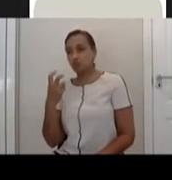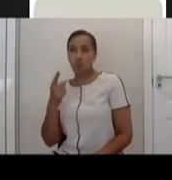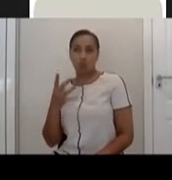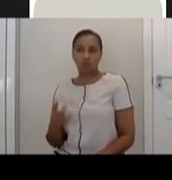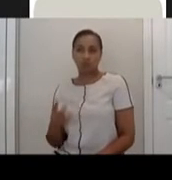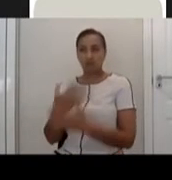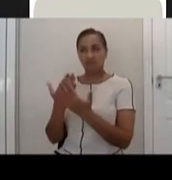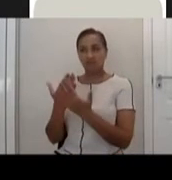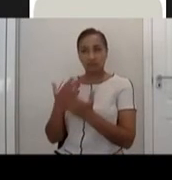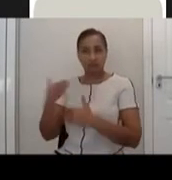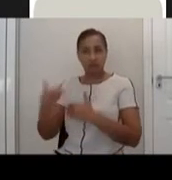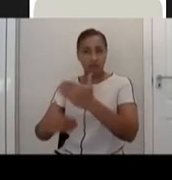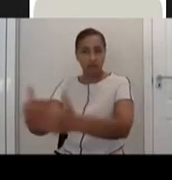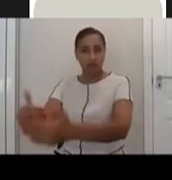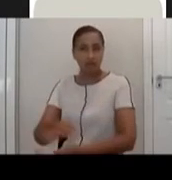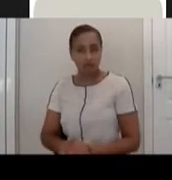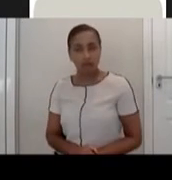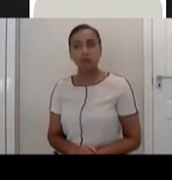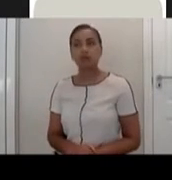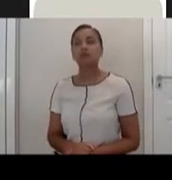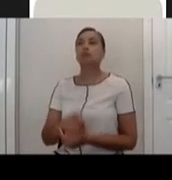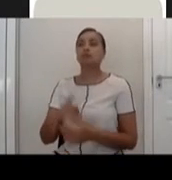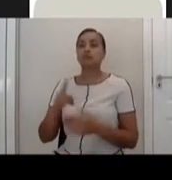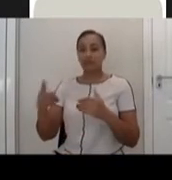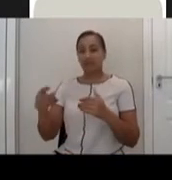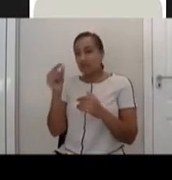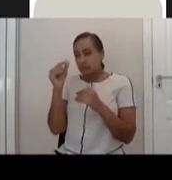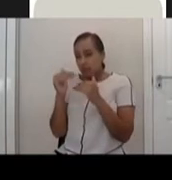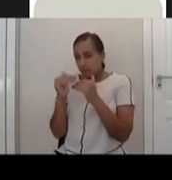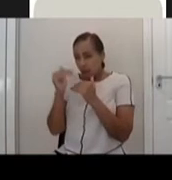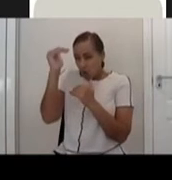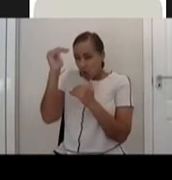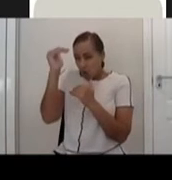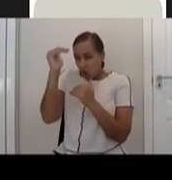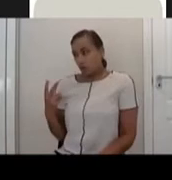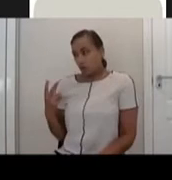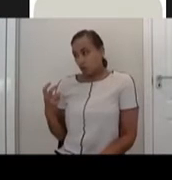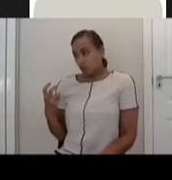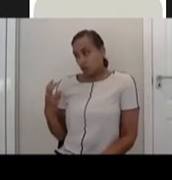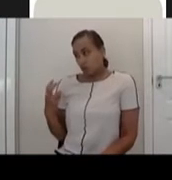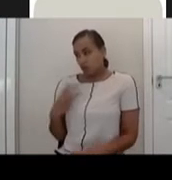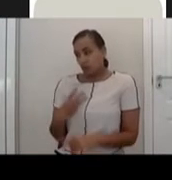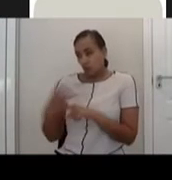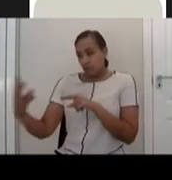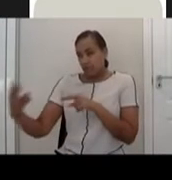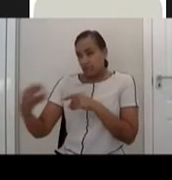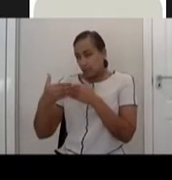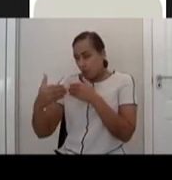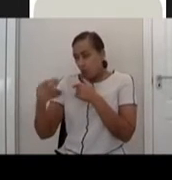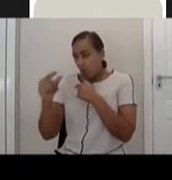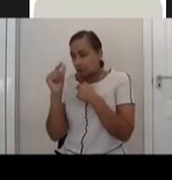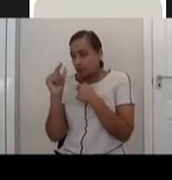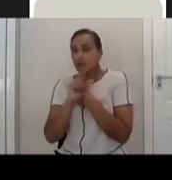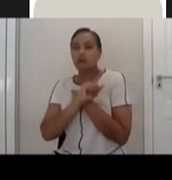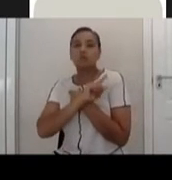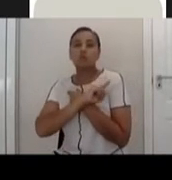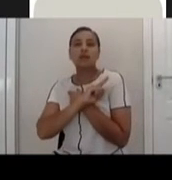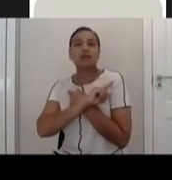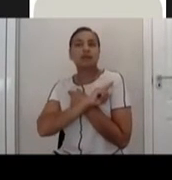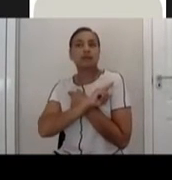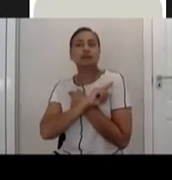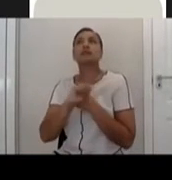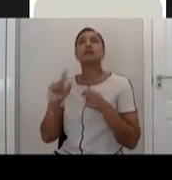a day. That level has inflated slightly over the last 2 or 3 weeks. That inflation in figures seems